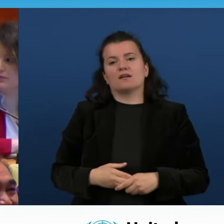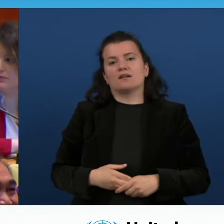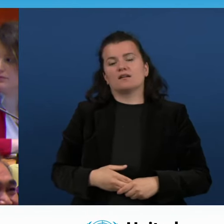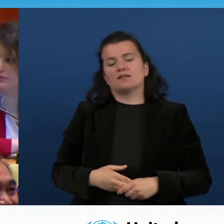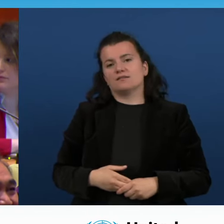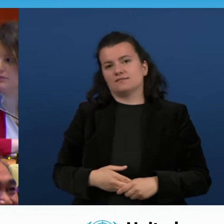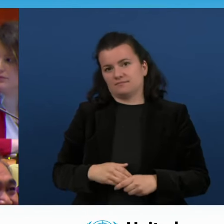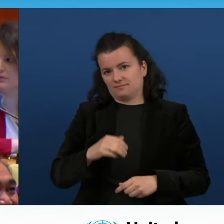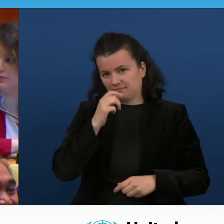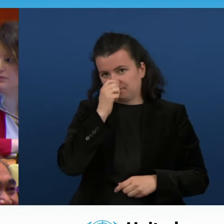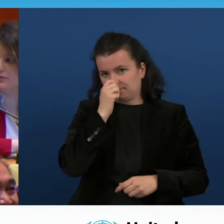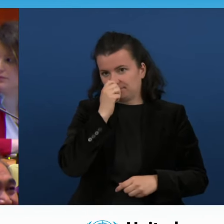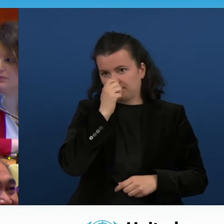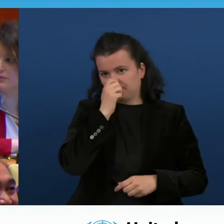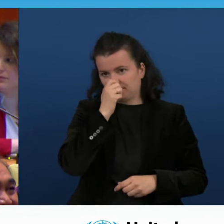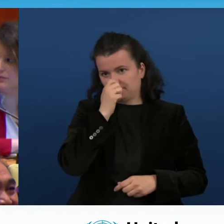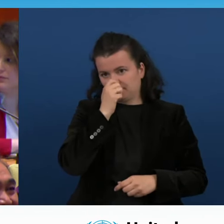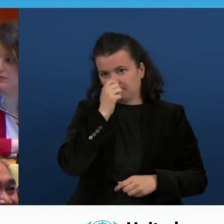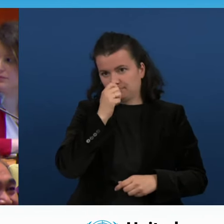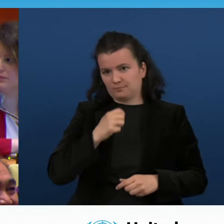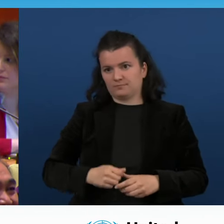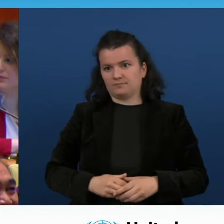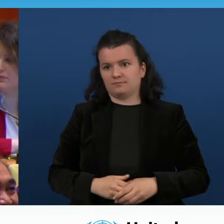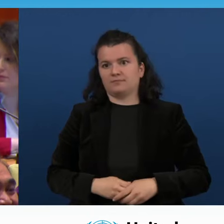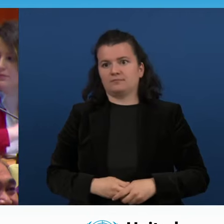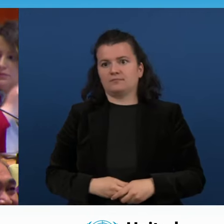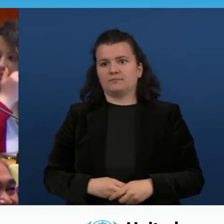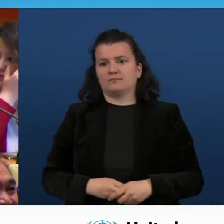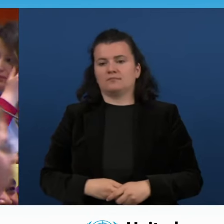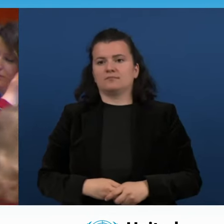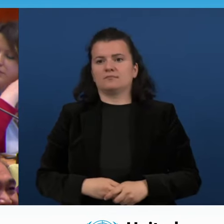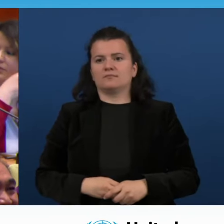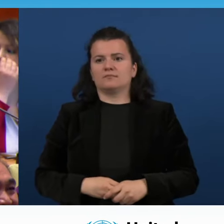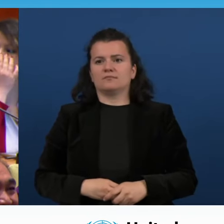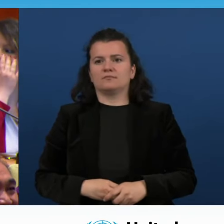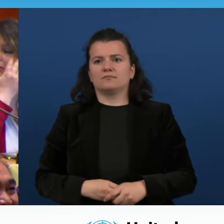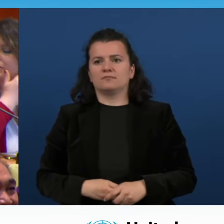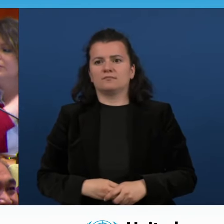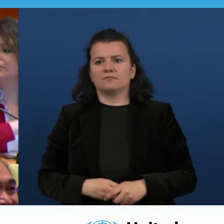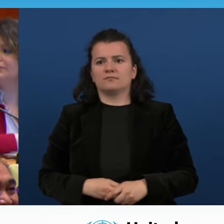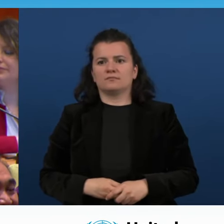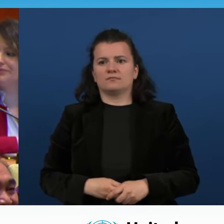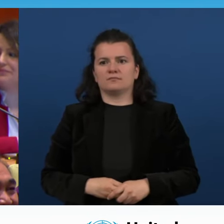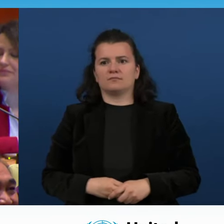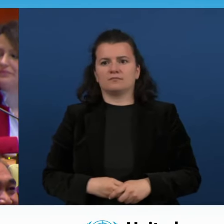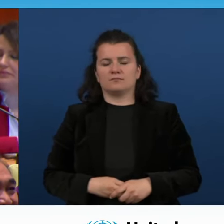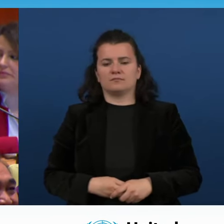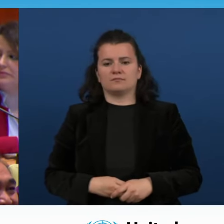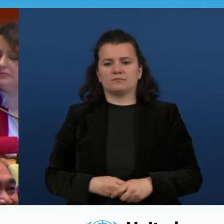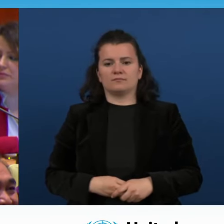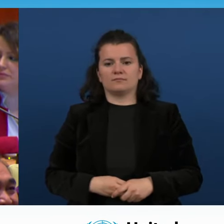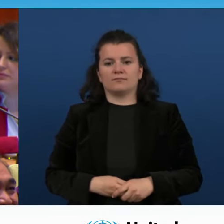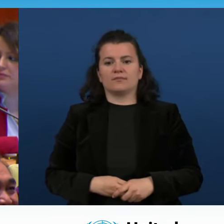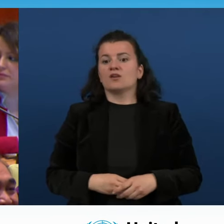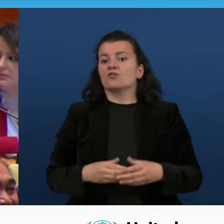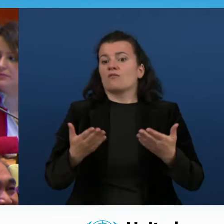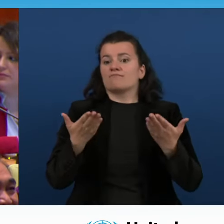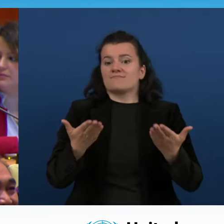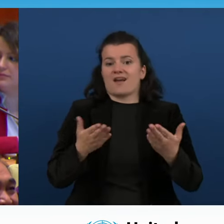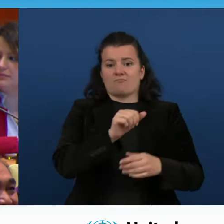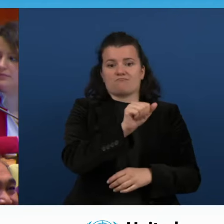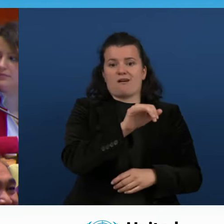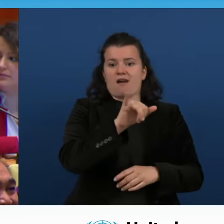important and relevant debate that around artificial intelligence and what it is replacing. So it is important to